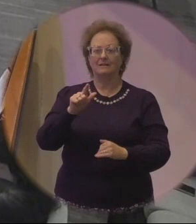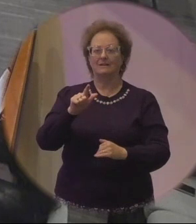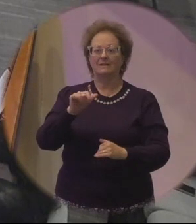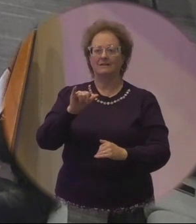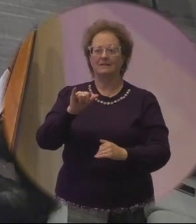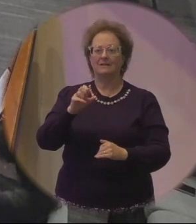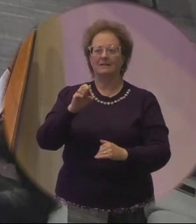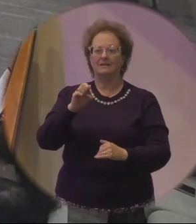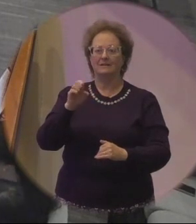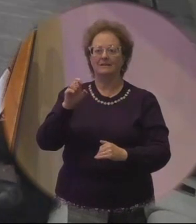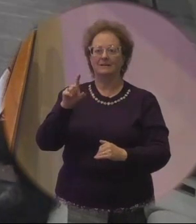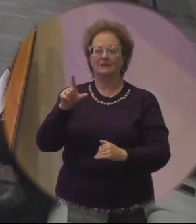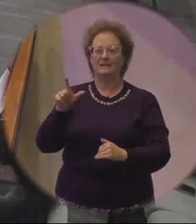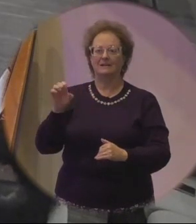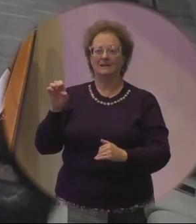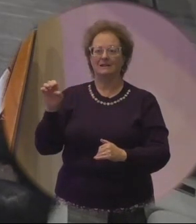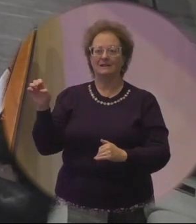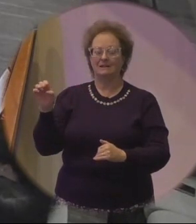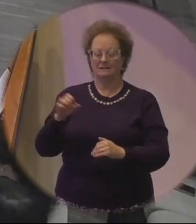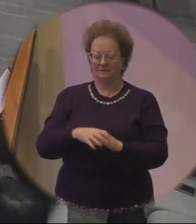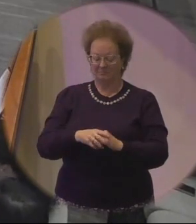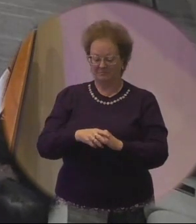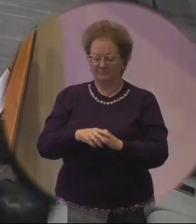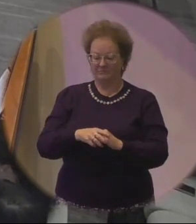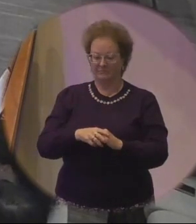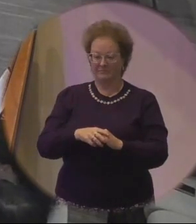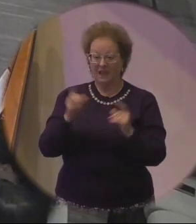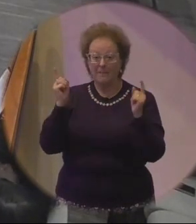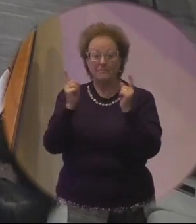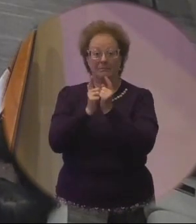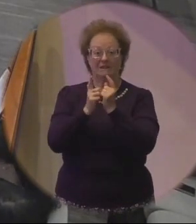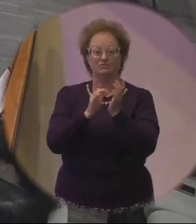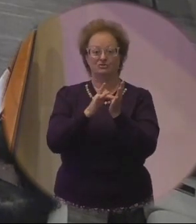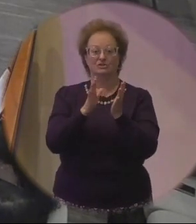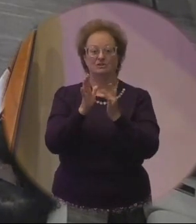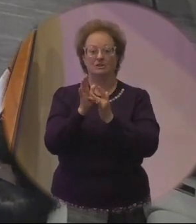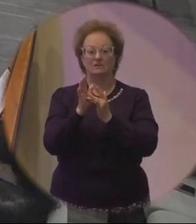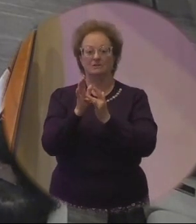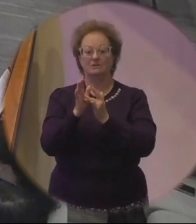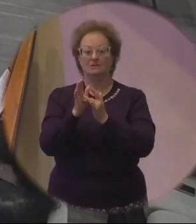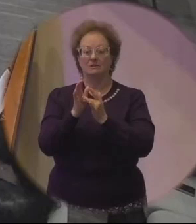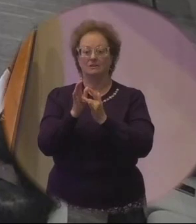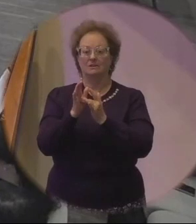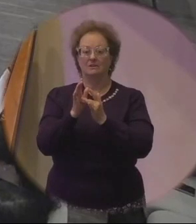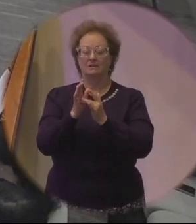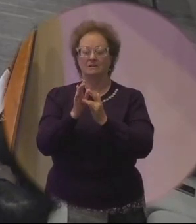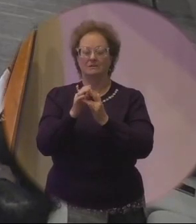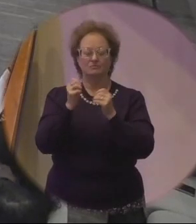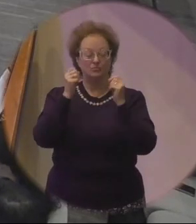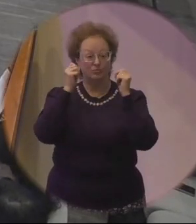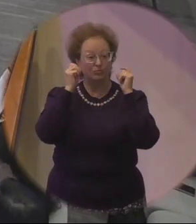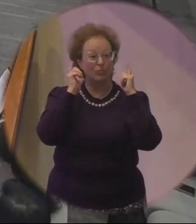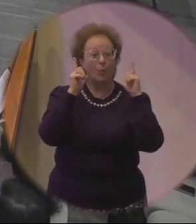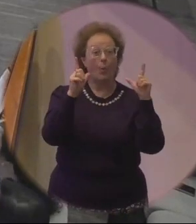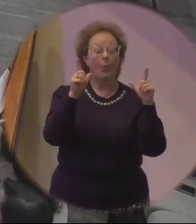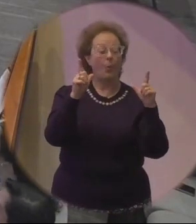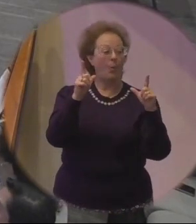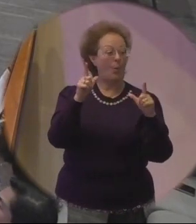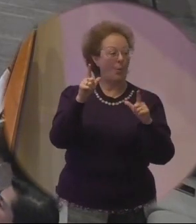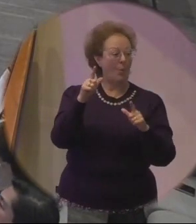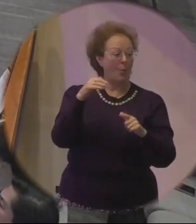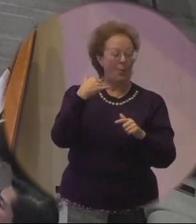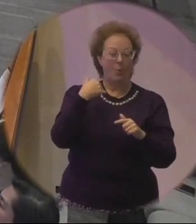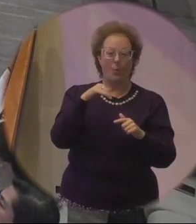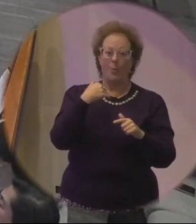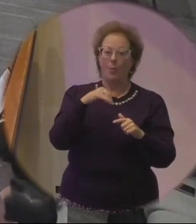and Nathanael. And after their encounters with Jesus, they have an epiphany, and their lives are changed